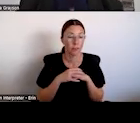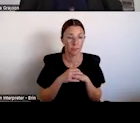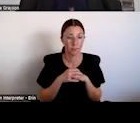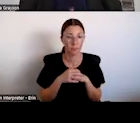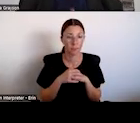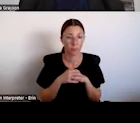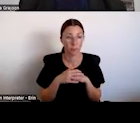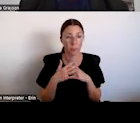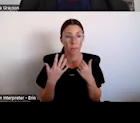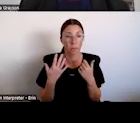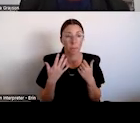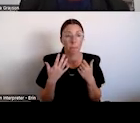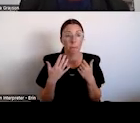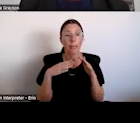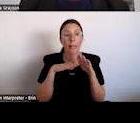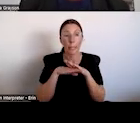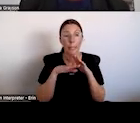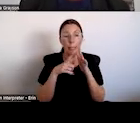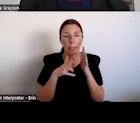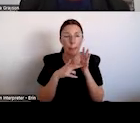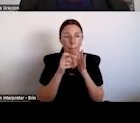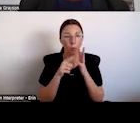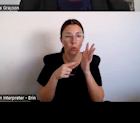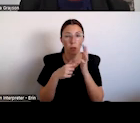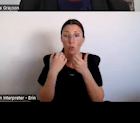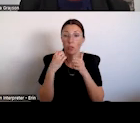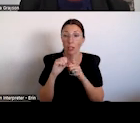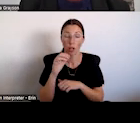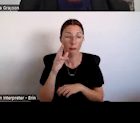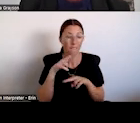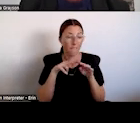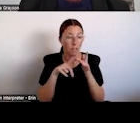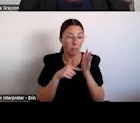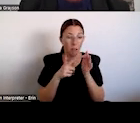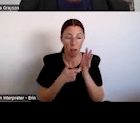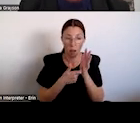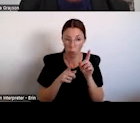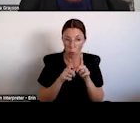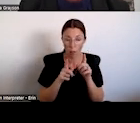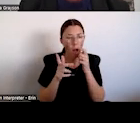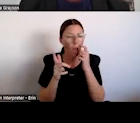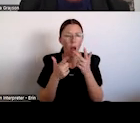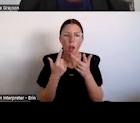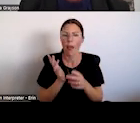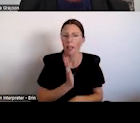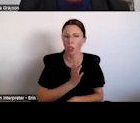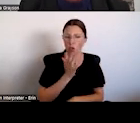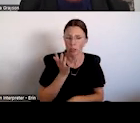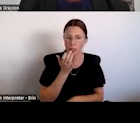protection filter, uploading an image or text. But another interesting thing, similar to